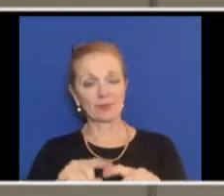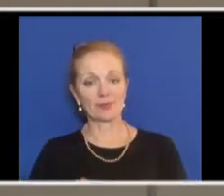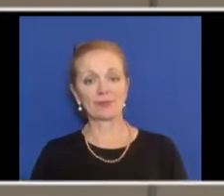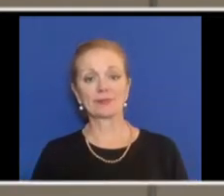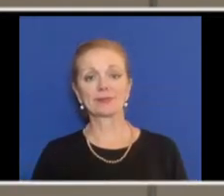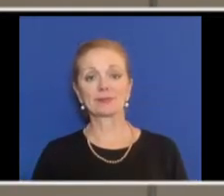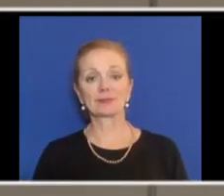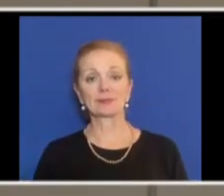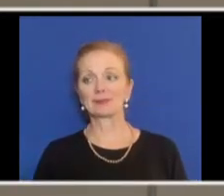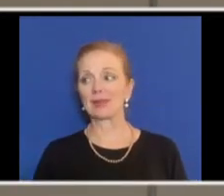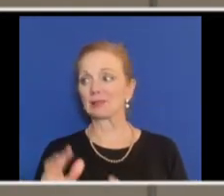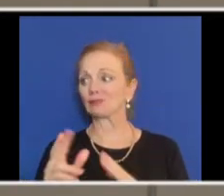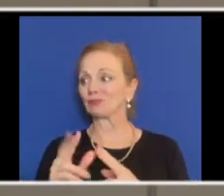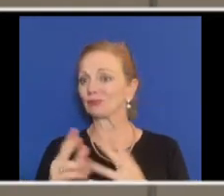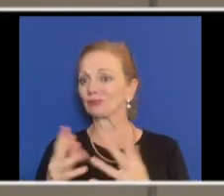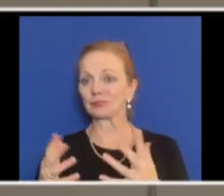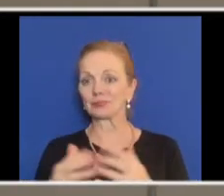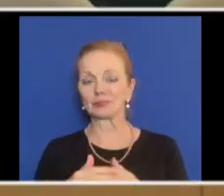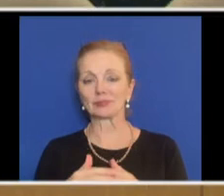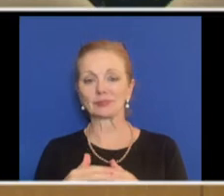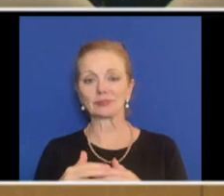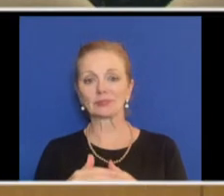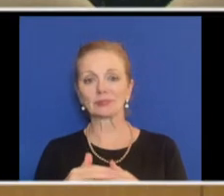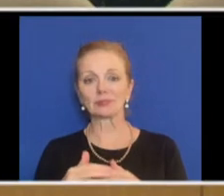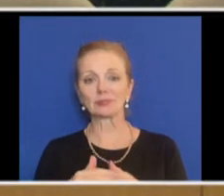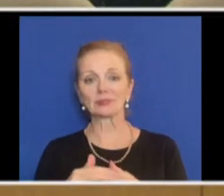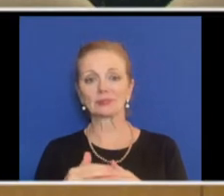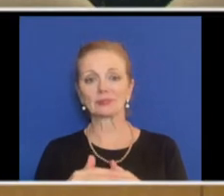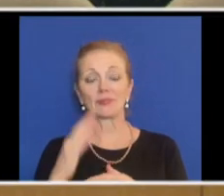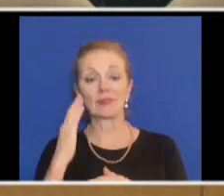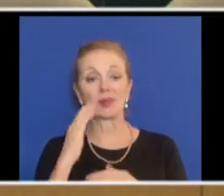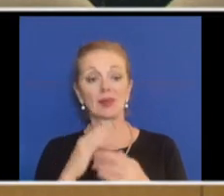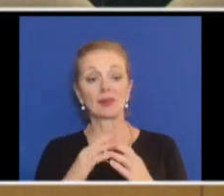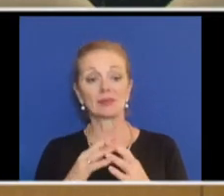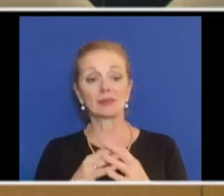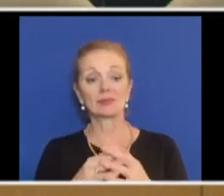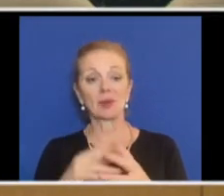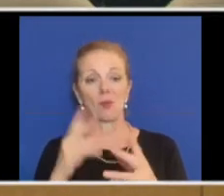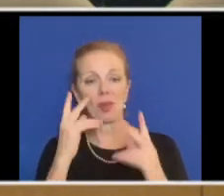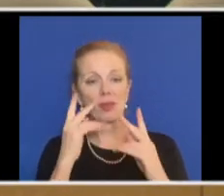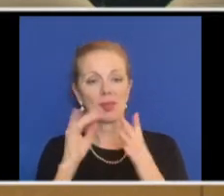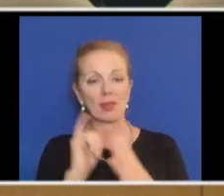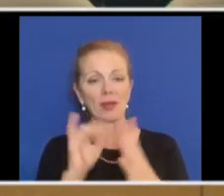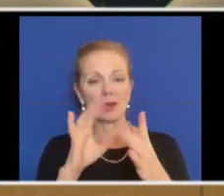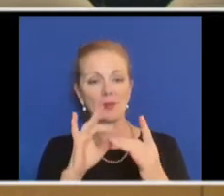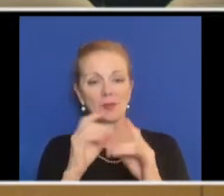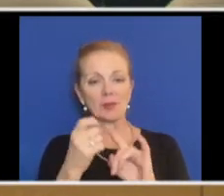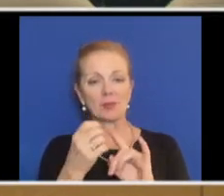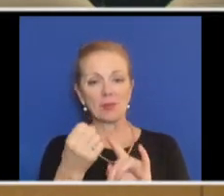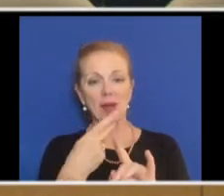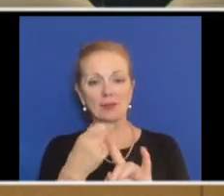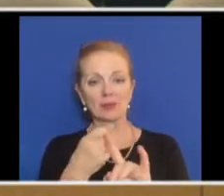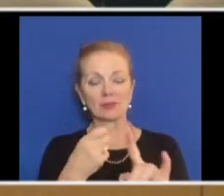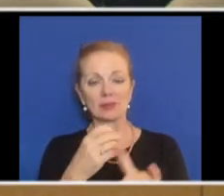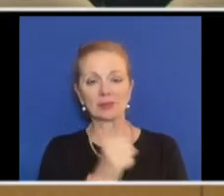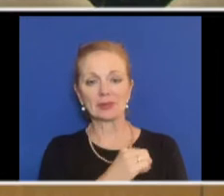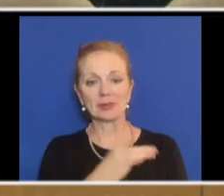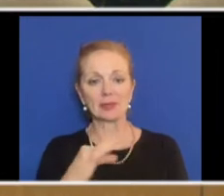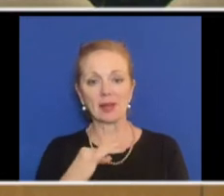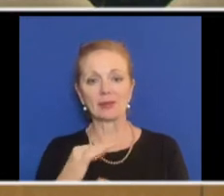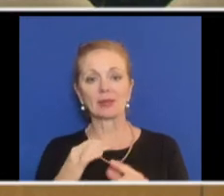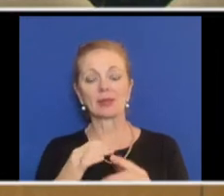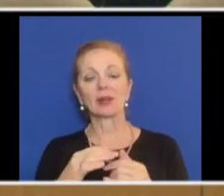either one of y'all jumping um I will say we we looked into it after we got that comment back from staff okay per the documentation